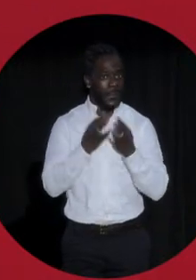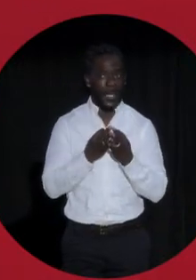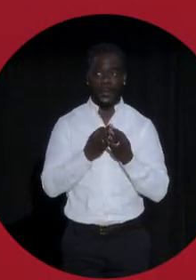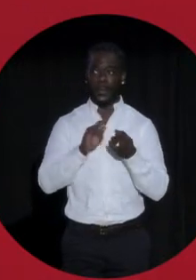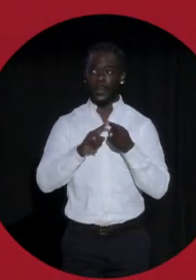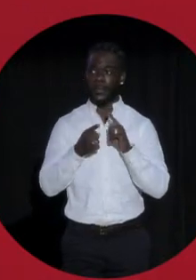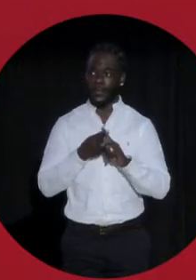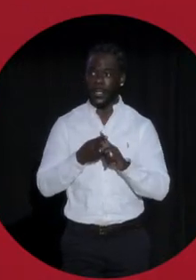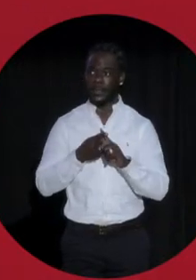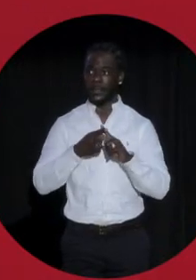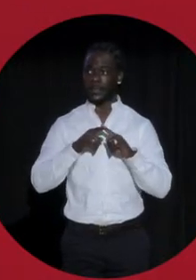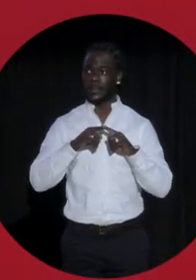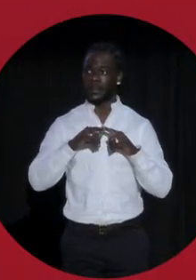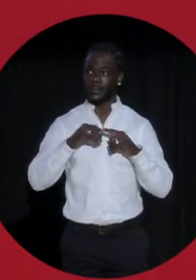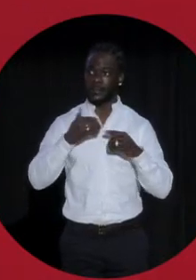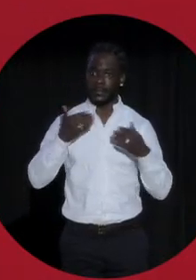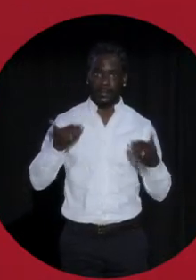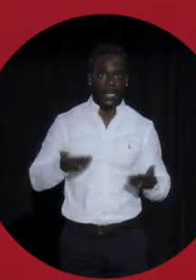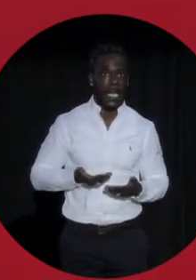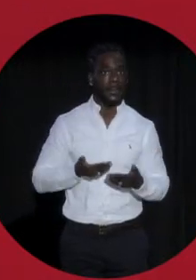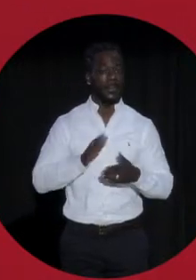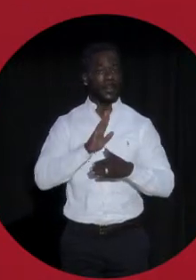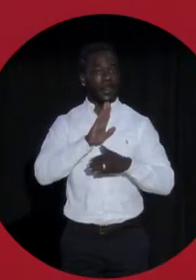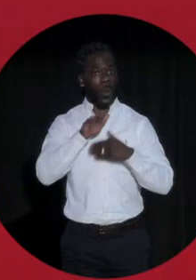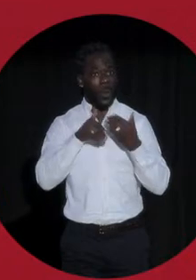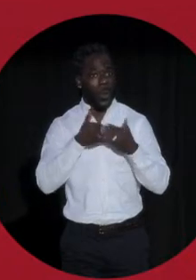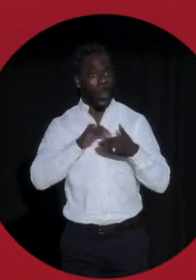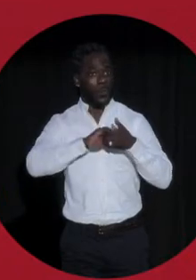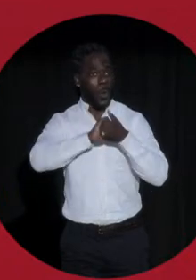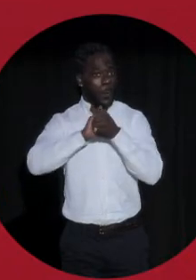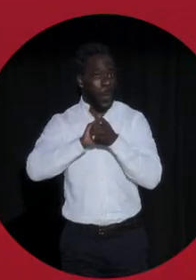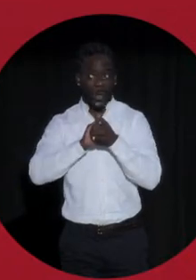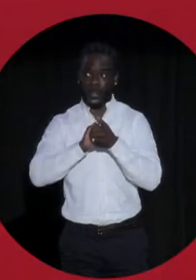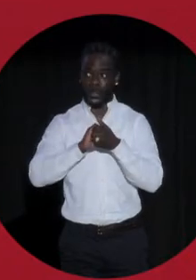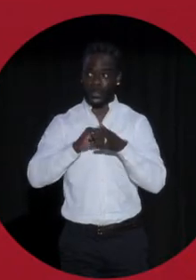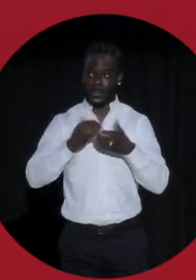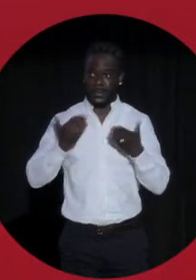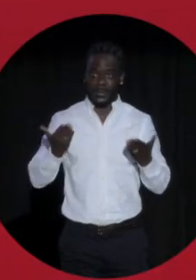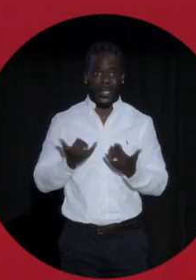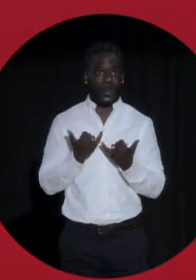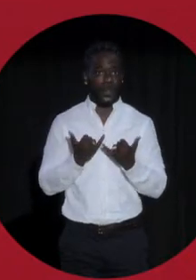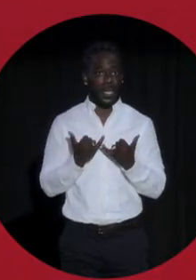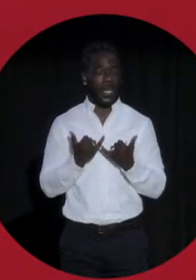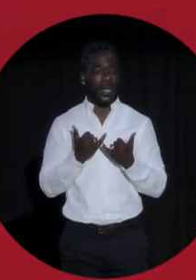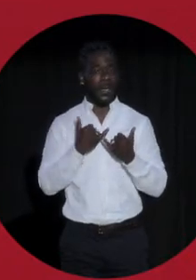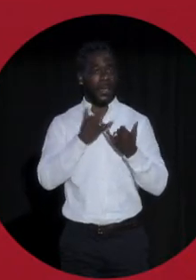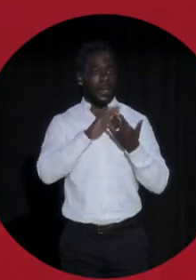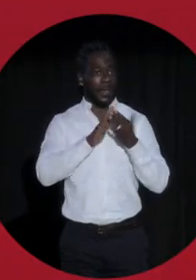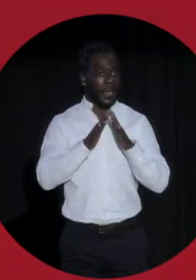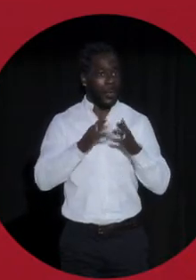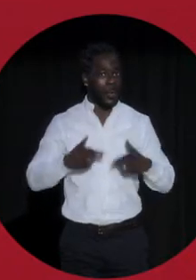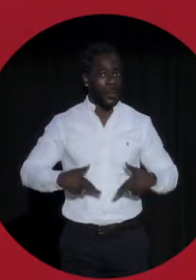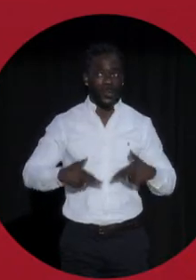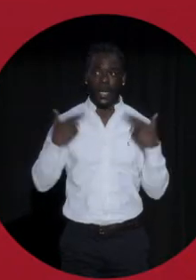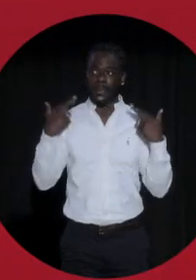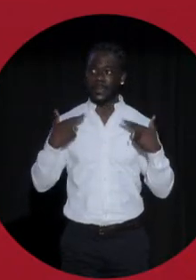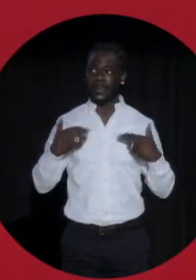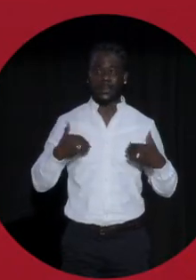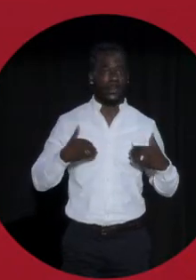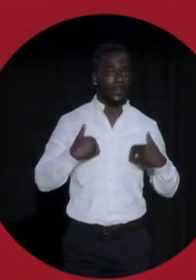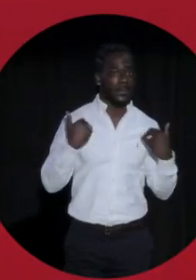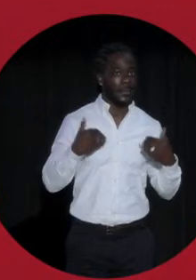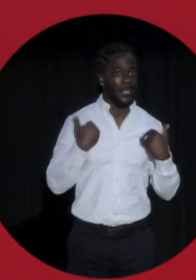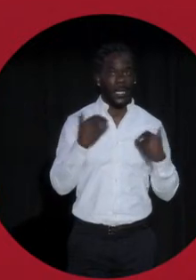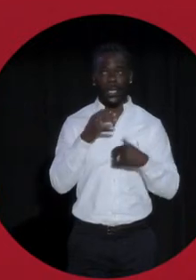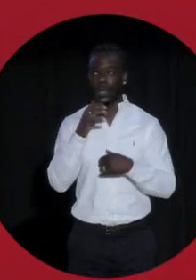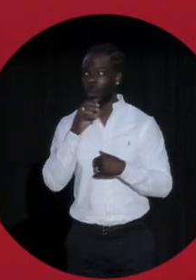guests. To all our partners gathered here today, county residents from the youngest to